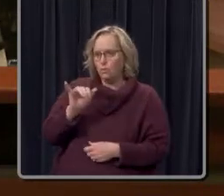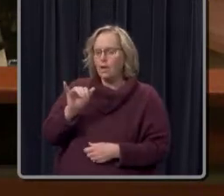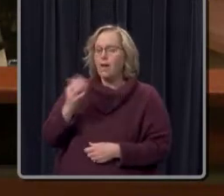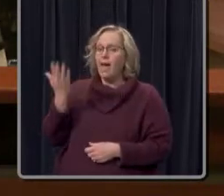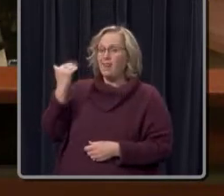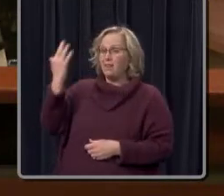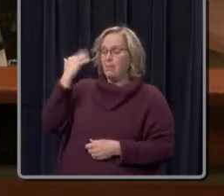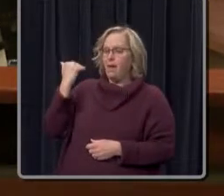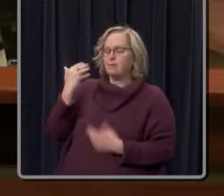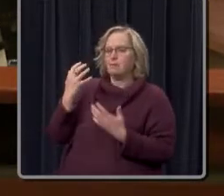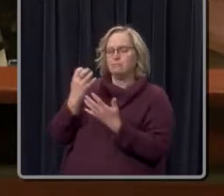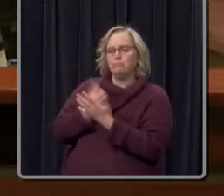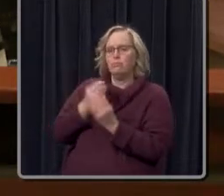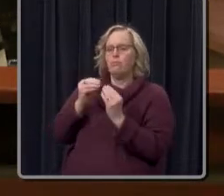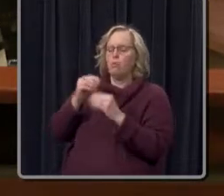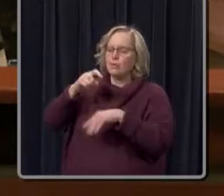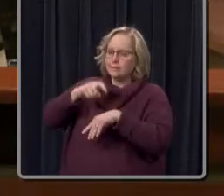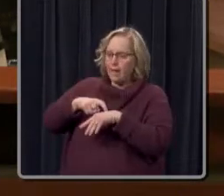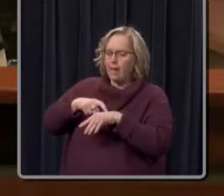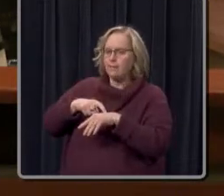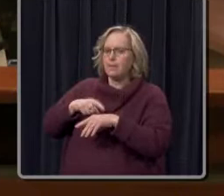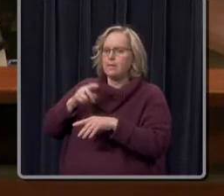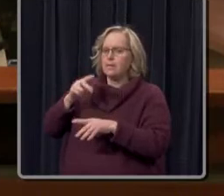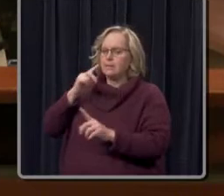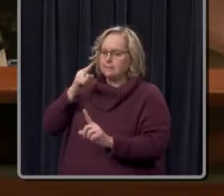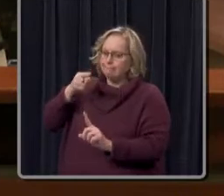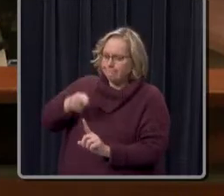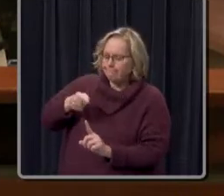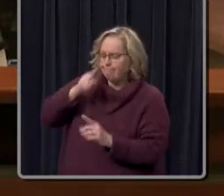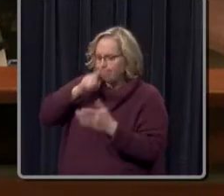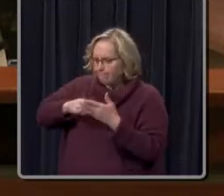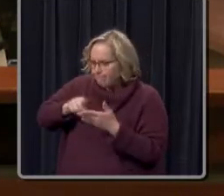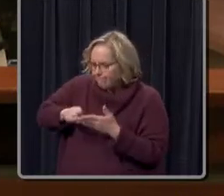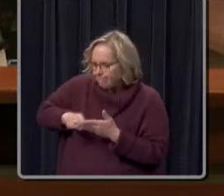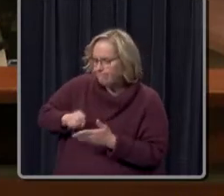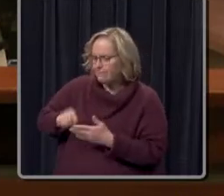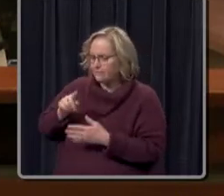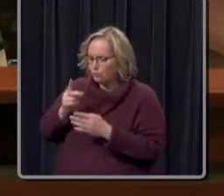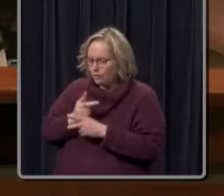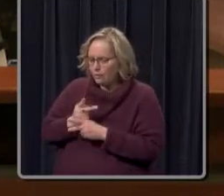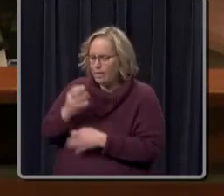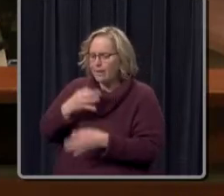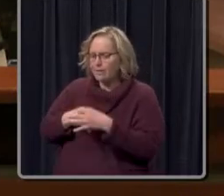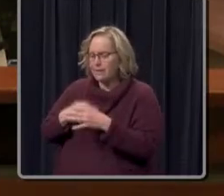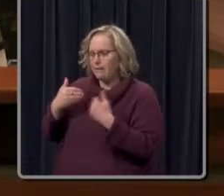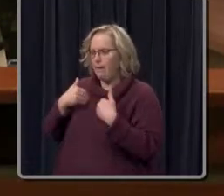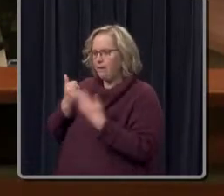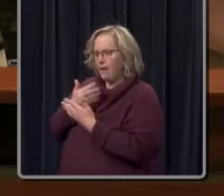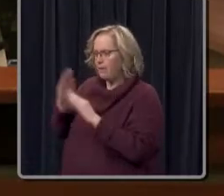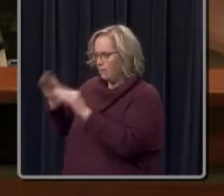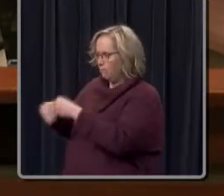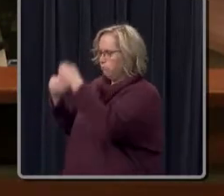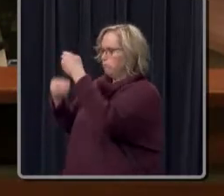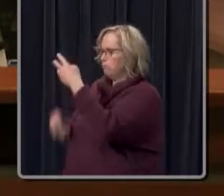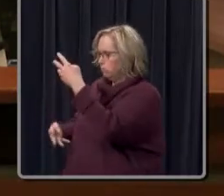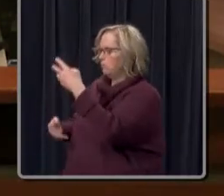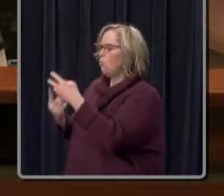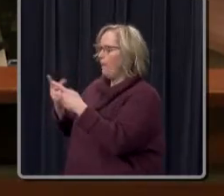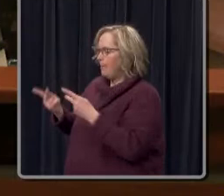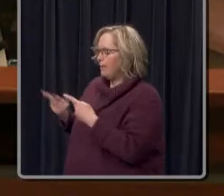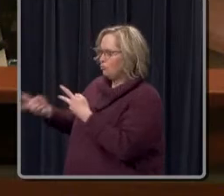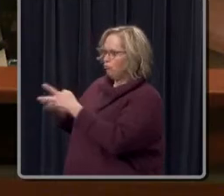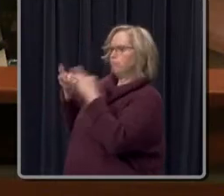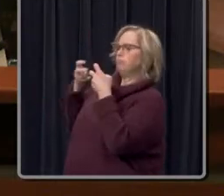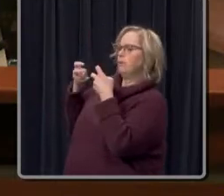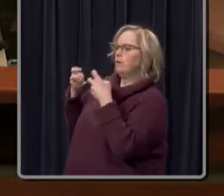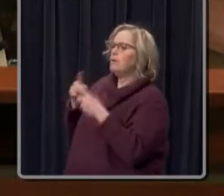took a lot more time, intention, and investigation to figure that out than having it all in one spot. So it's something that's really been a